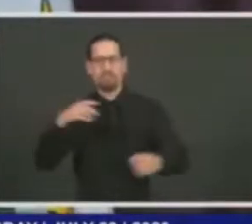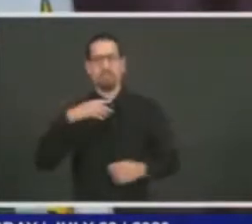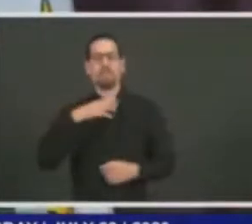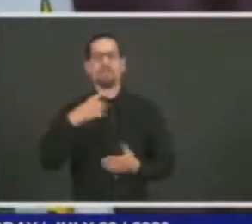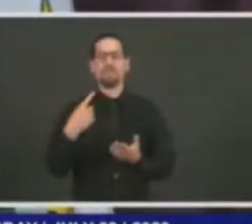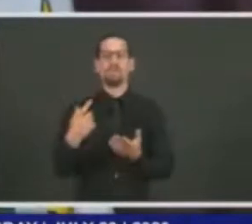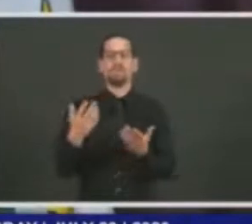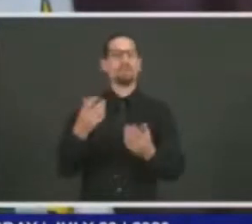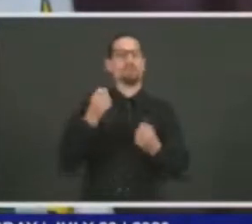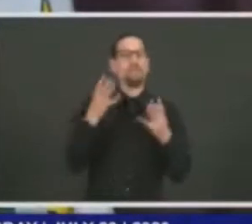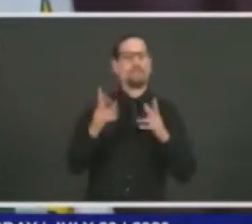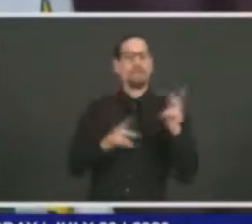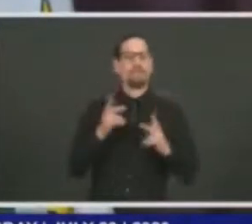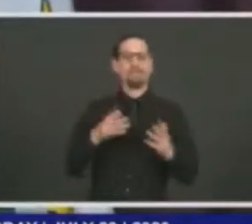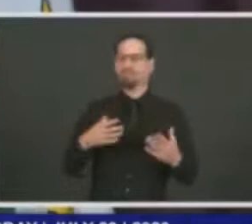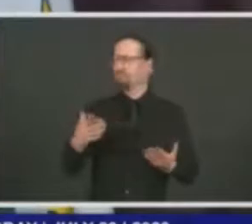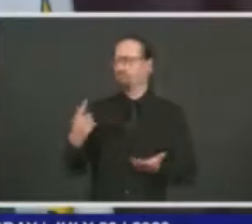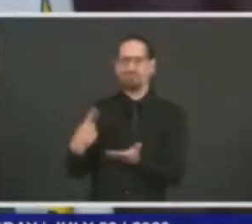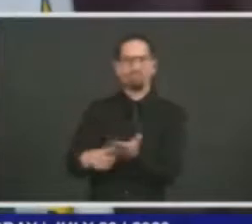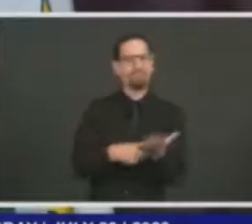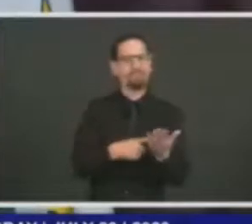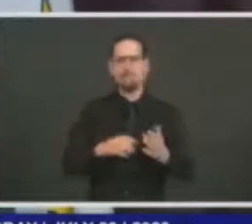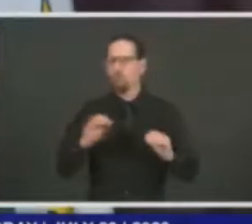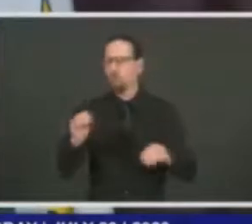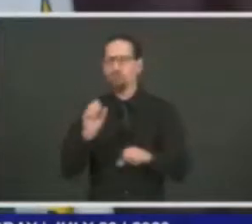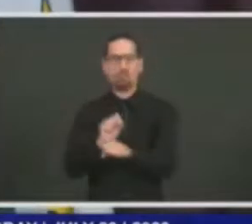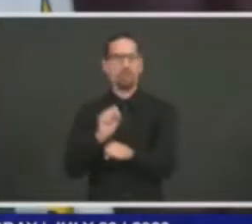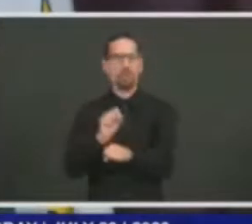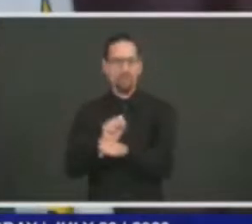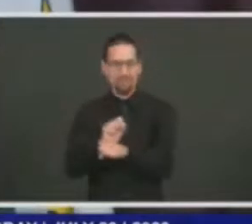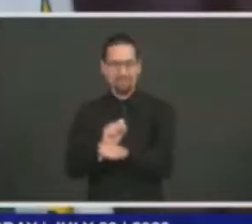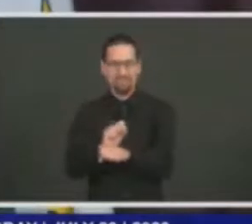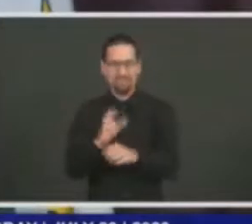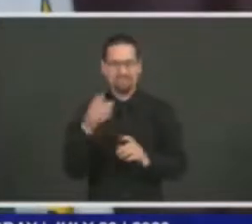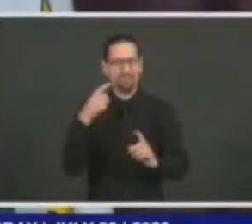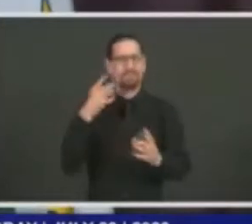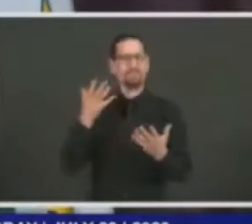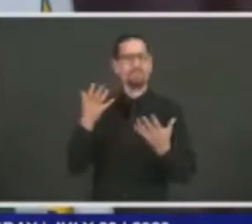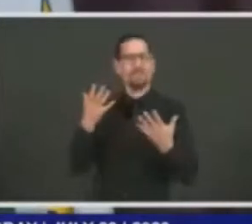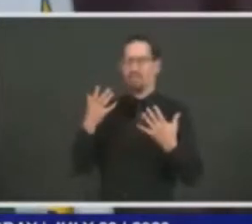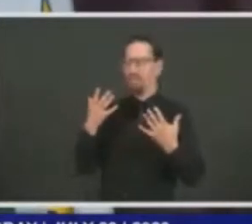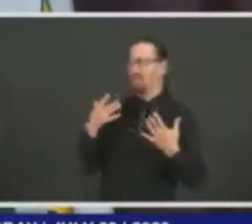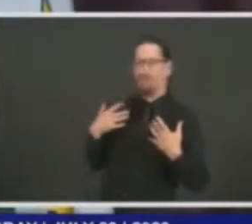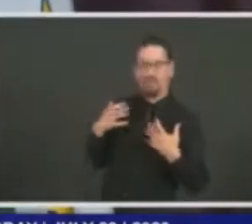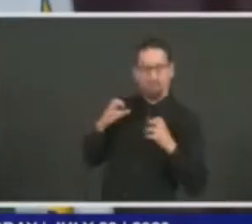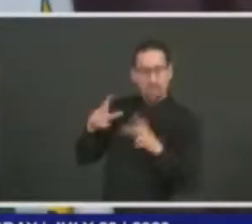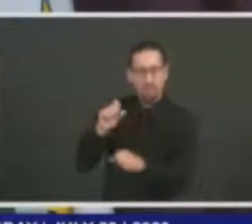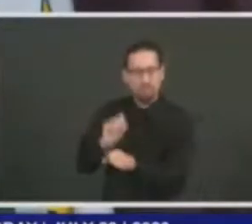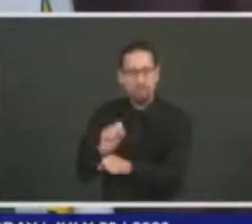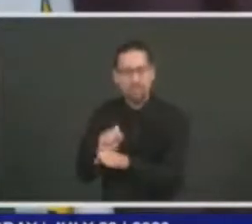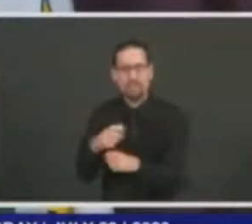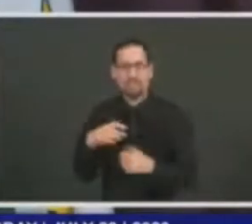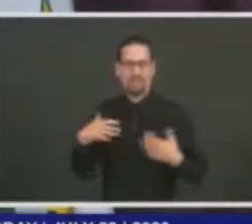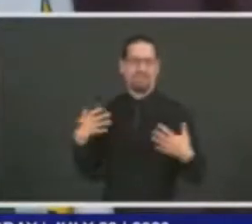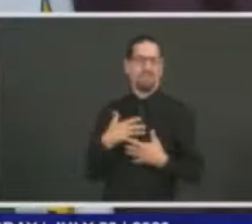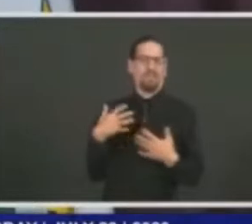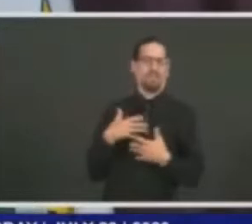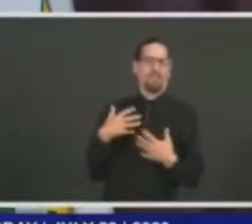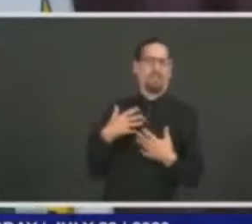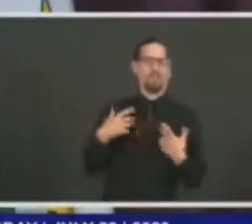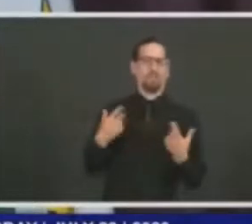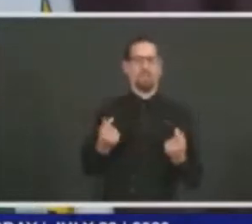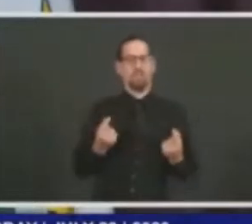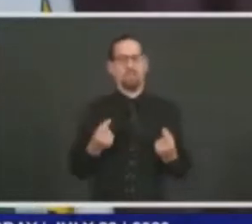Island, and there's fear among many of them that they may never get back to work, especially if you're in an industry like